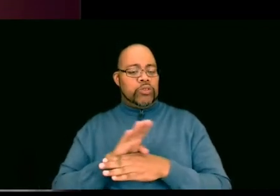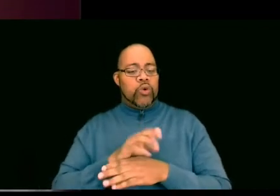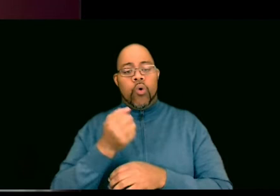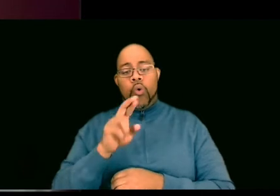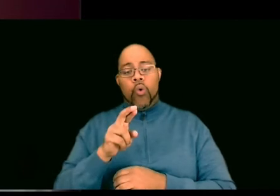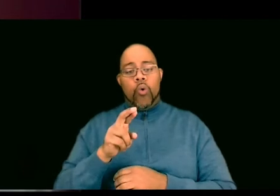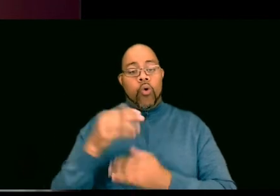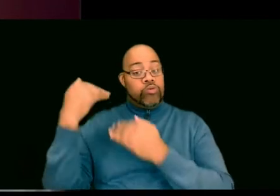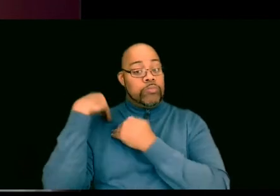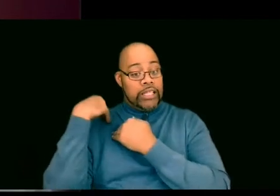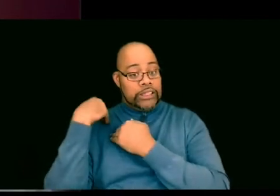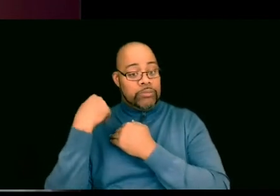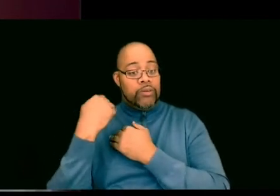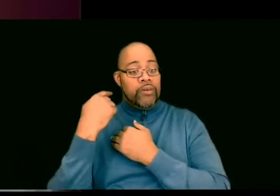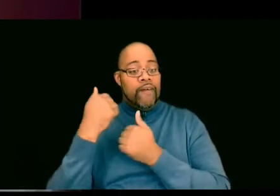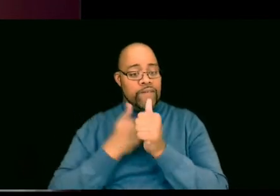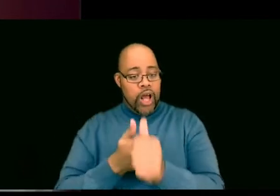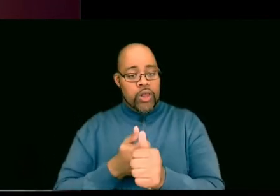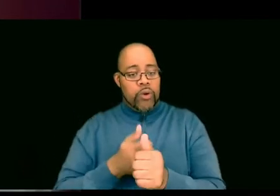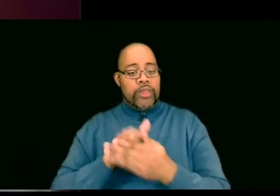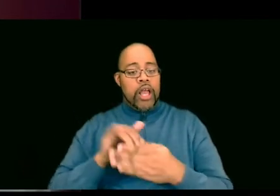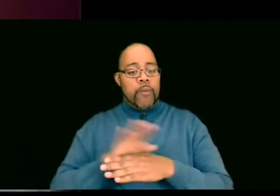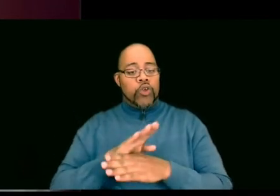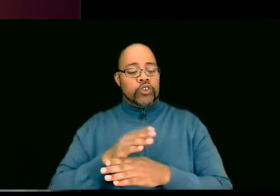commercially or it was responsible for